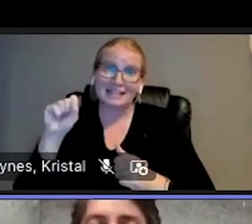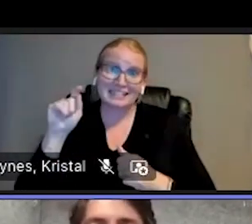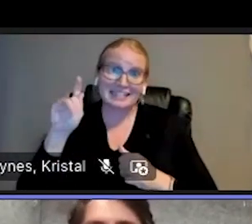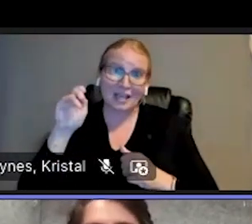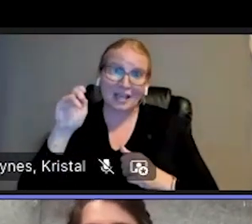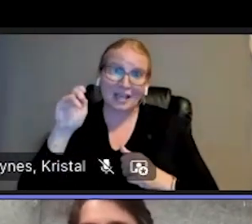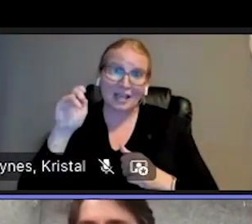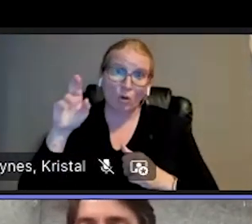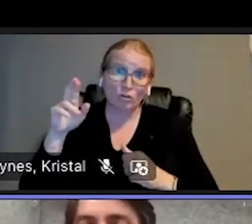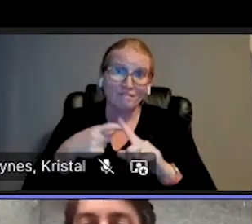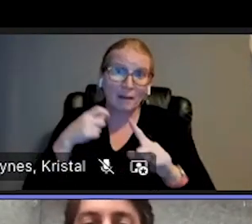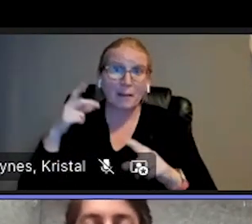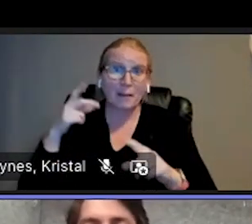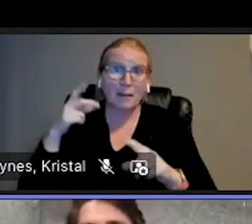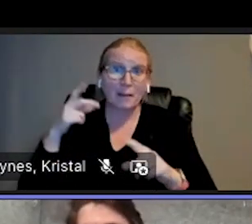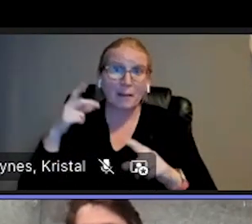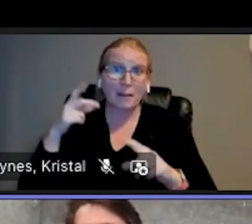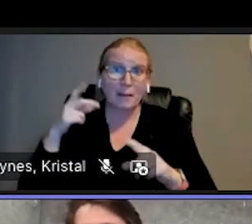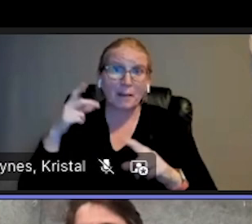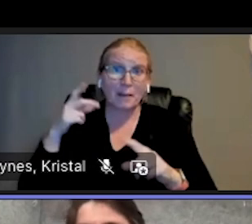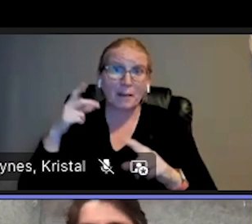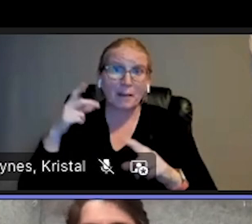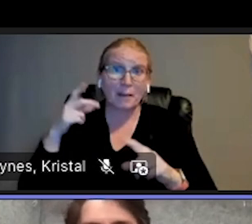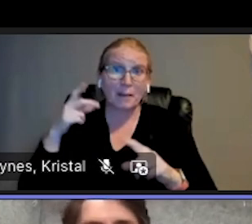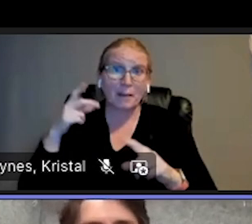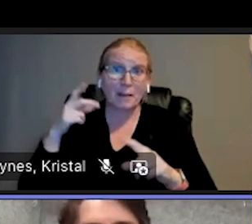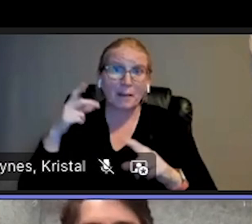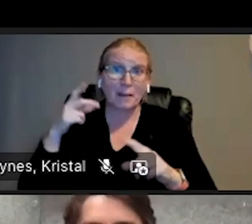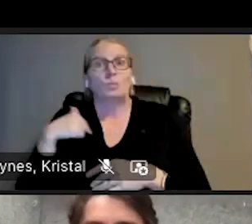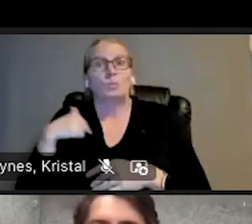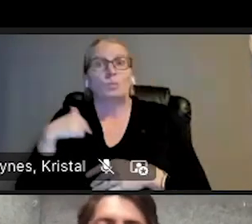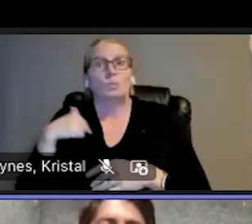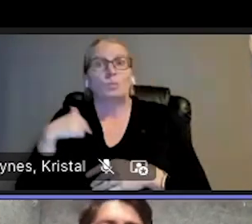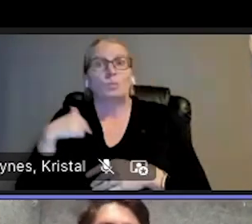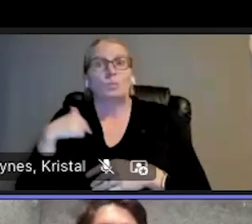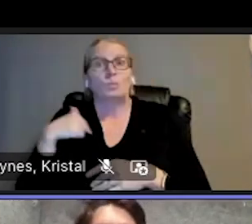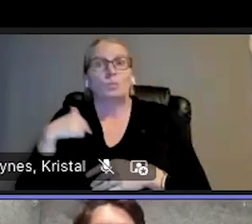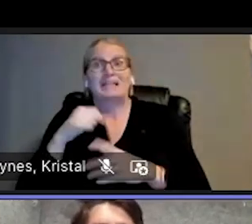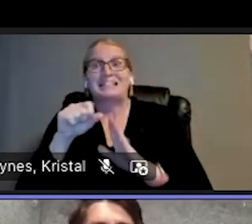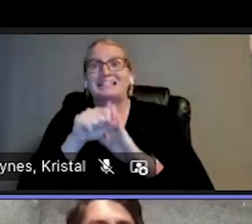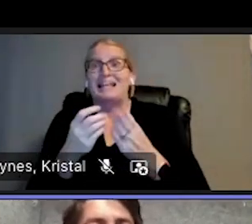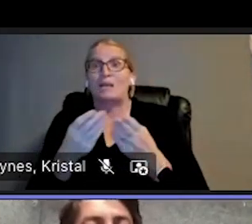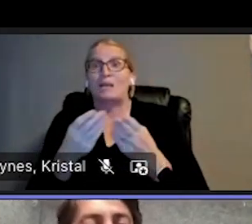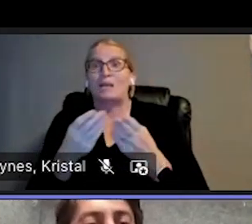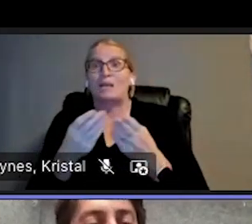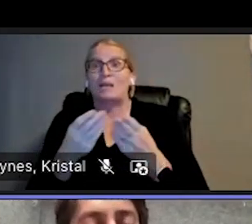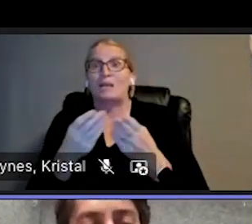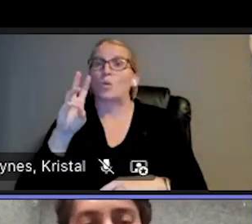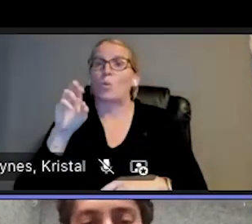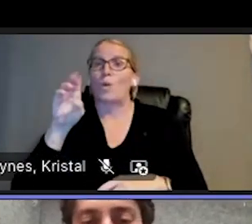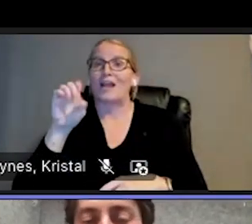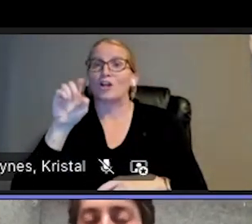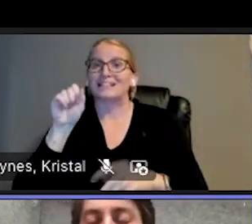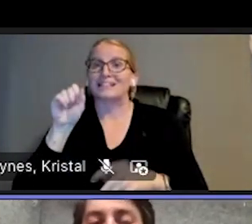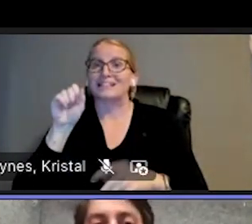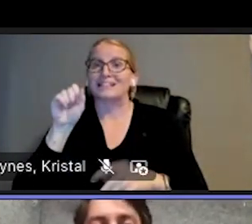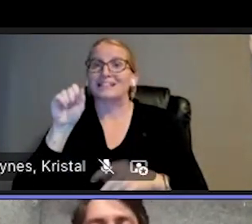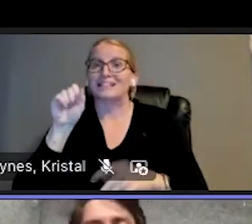statewide mobile wireless engineering coverage analysis. And we also did a kind of